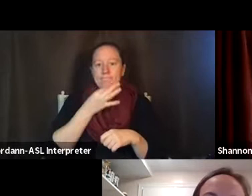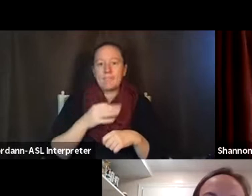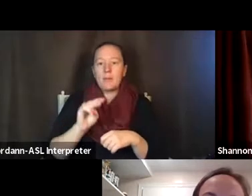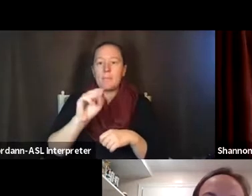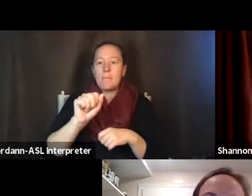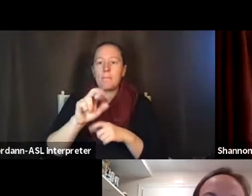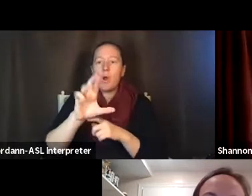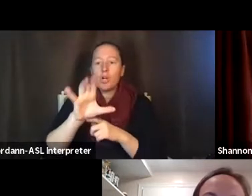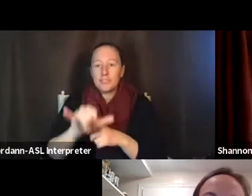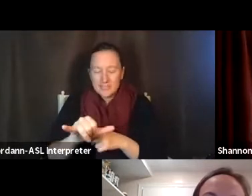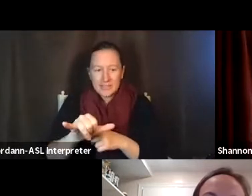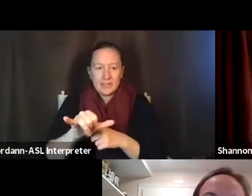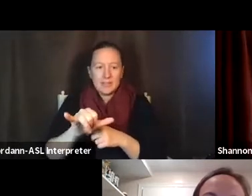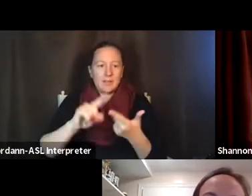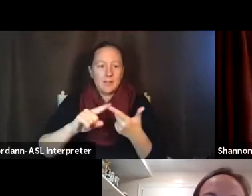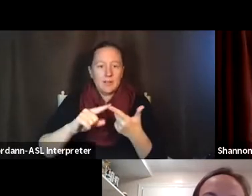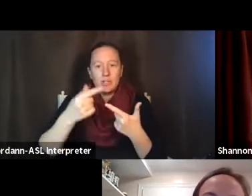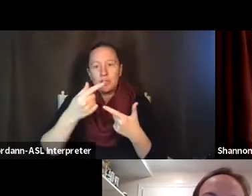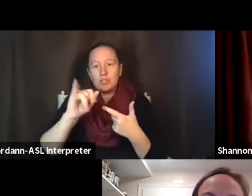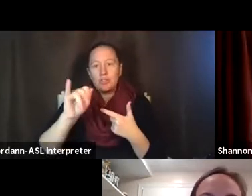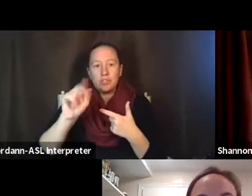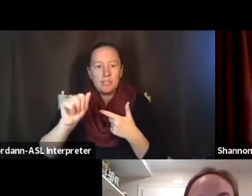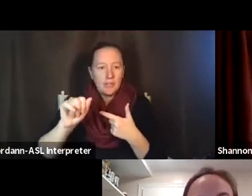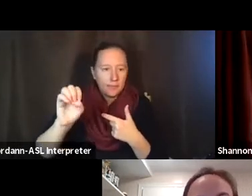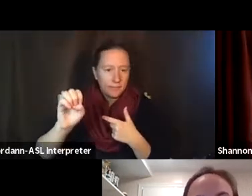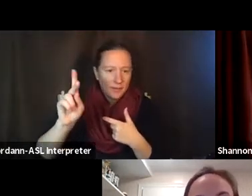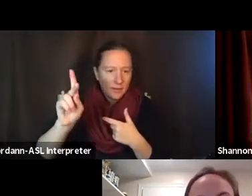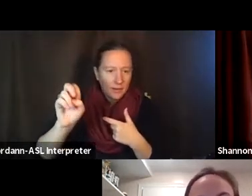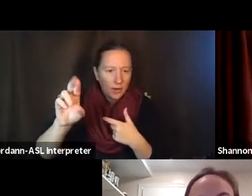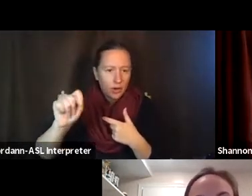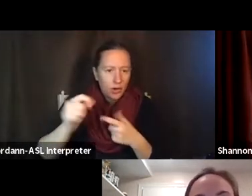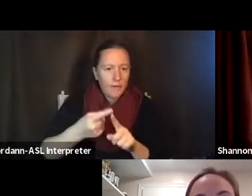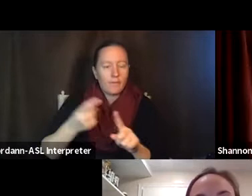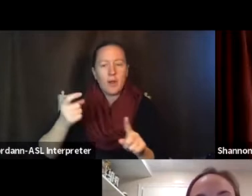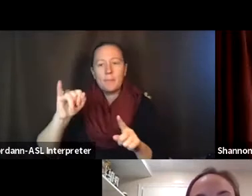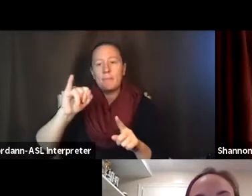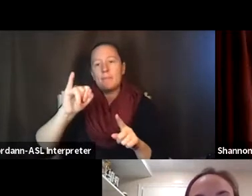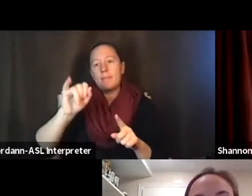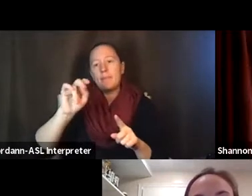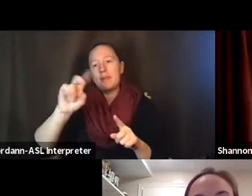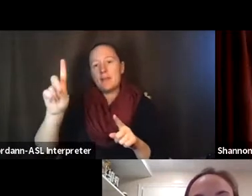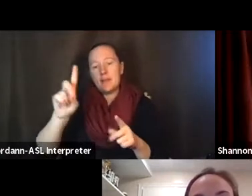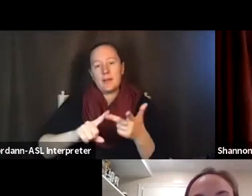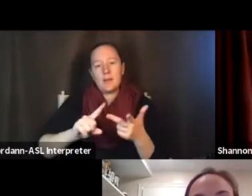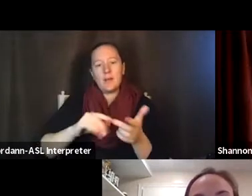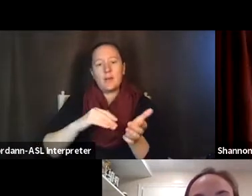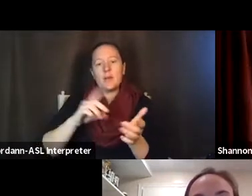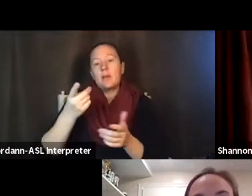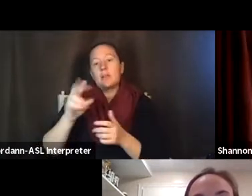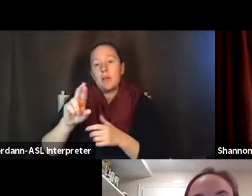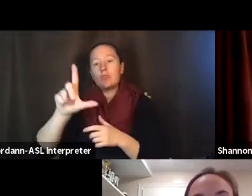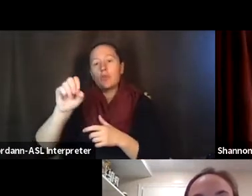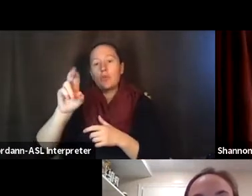Marcy, and then Gina Eckert from Indiana, and Dr. Lori Rainey, who many of you also